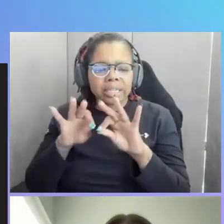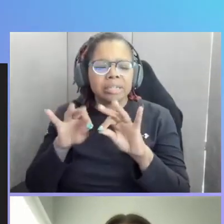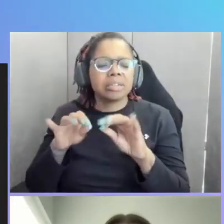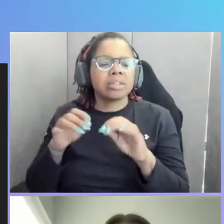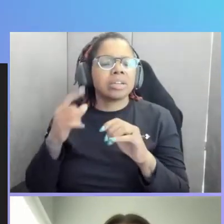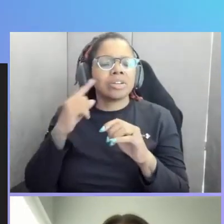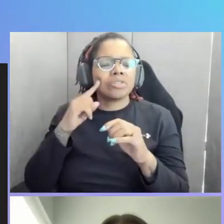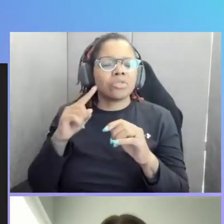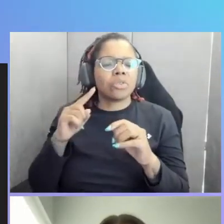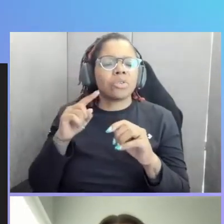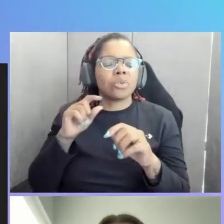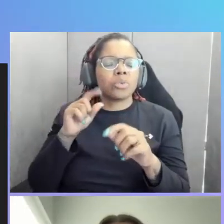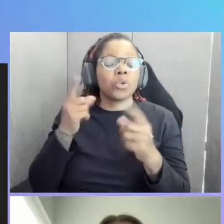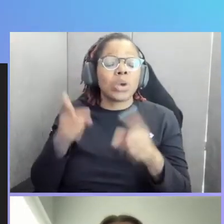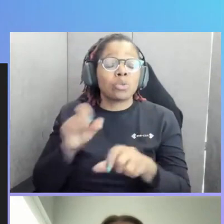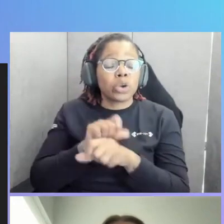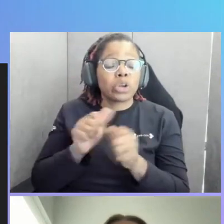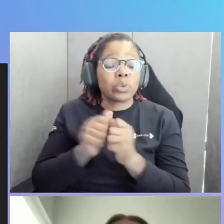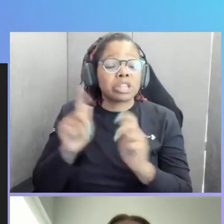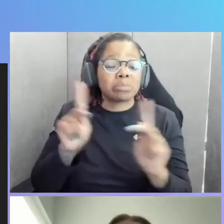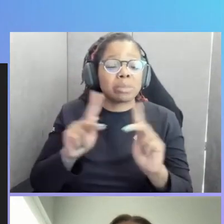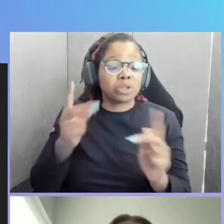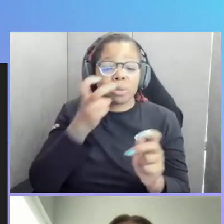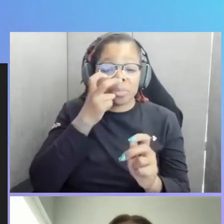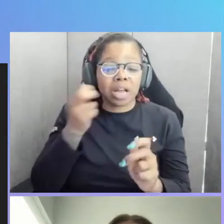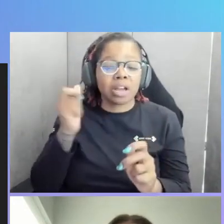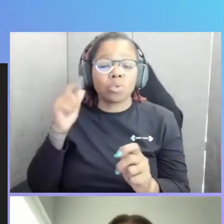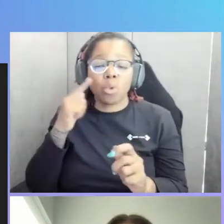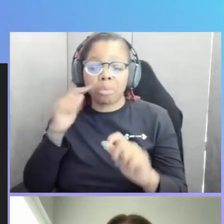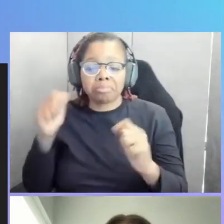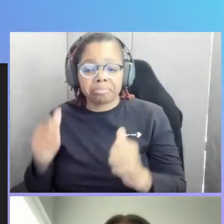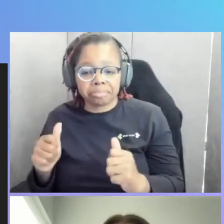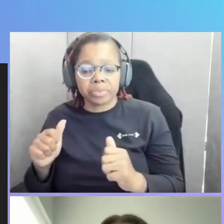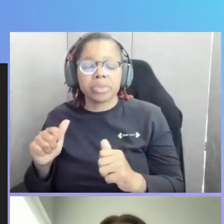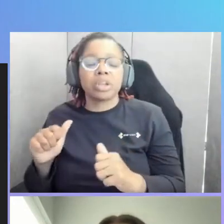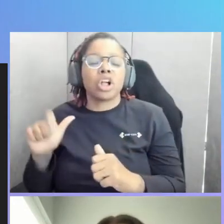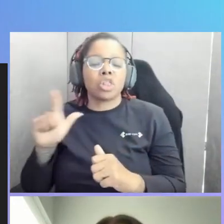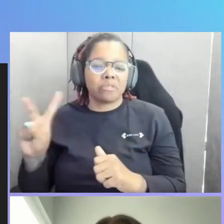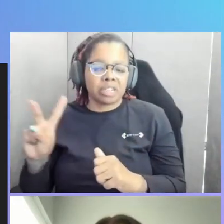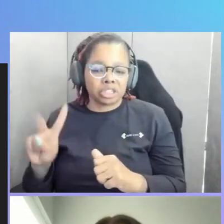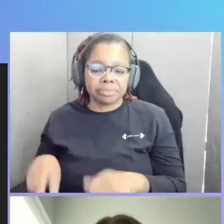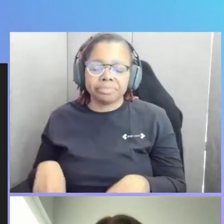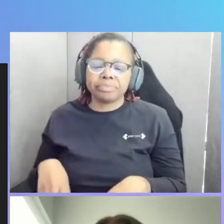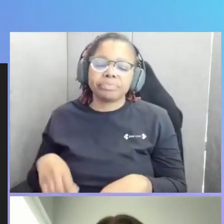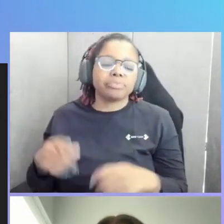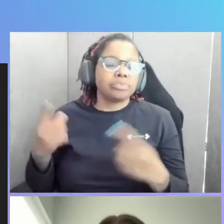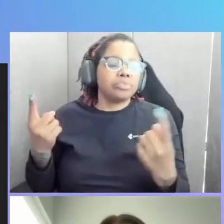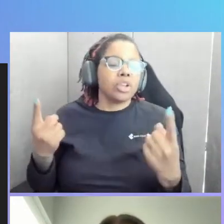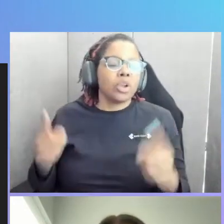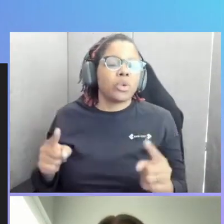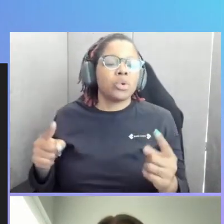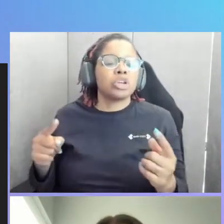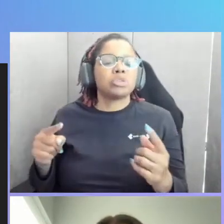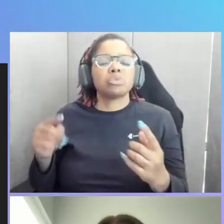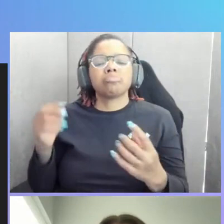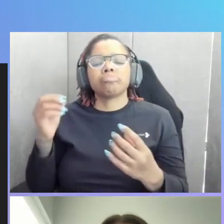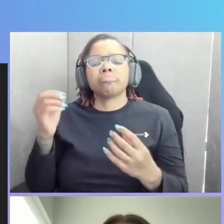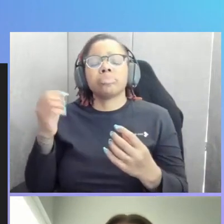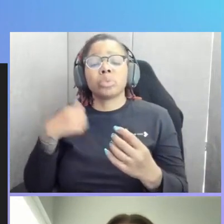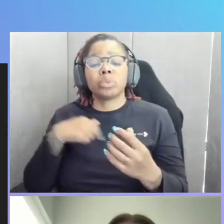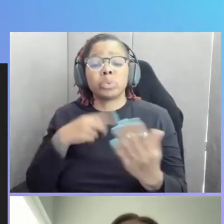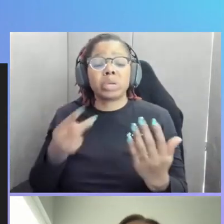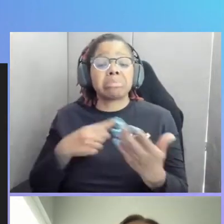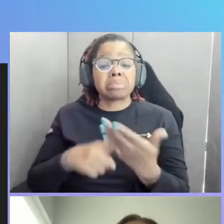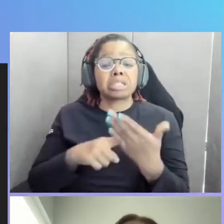as blind or have low vision. Now, as we go through these key considerations, I'm going to sprinkle in some tidbits of what worked well